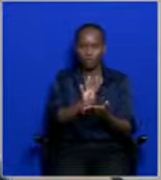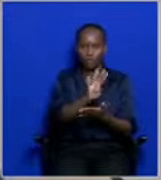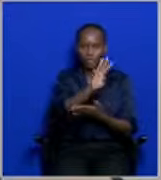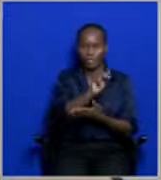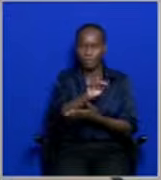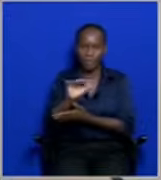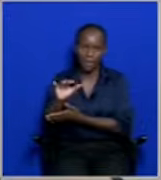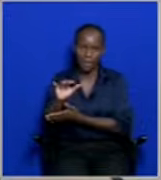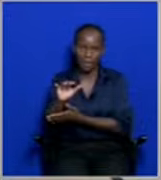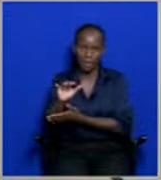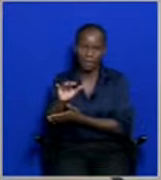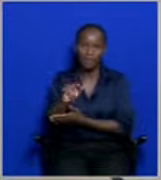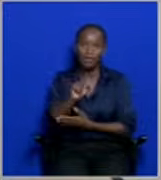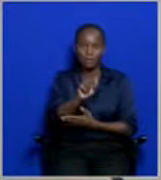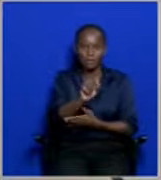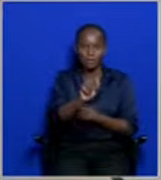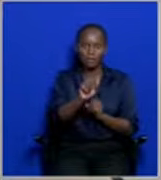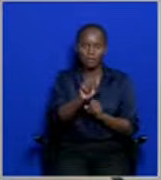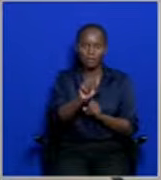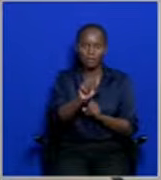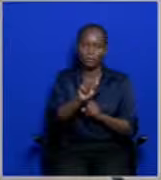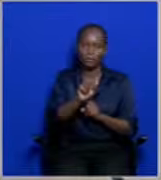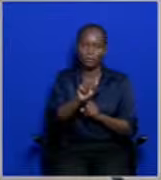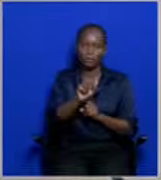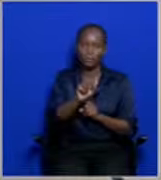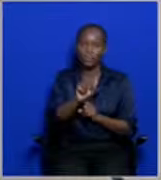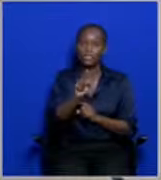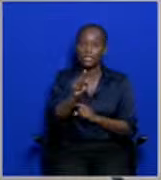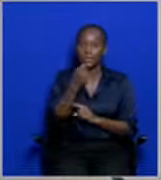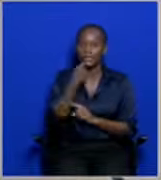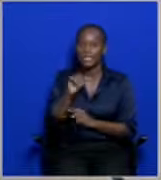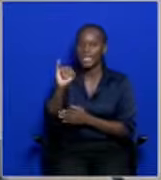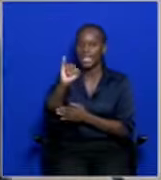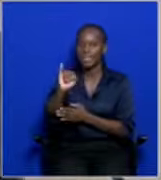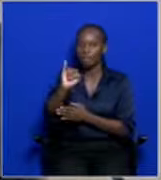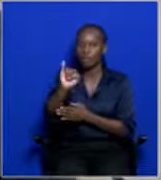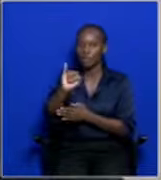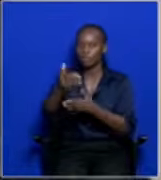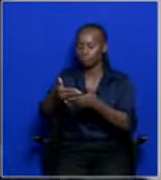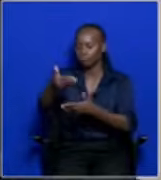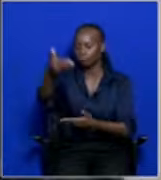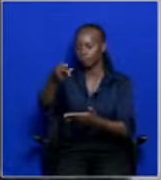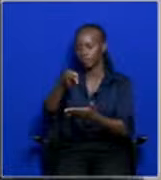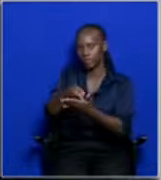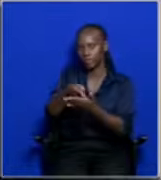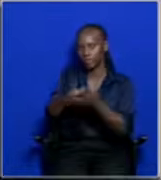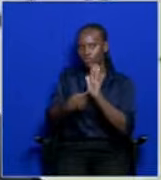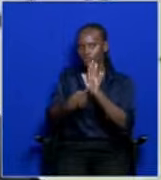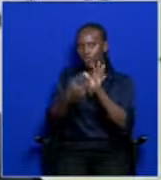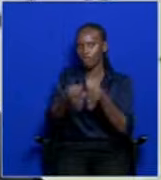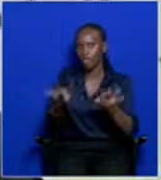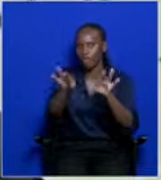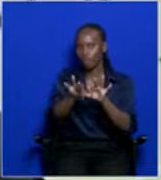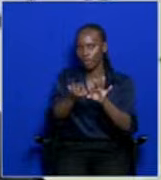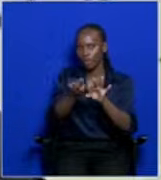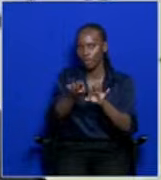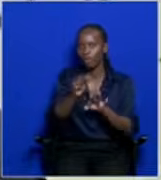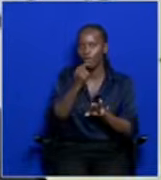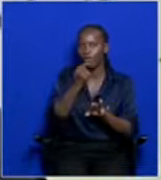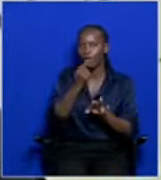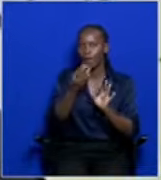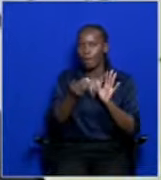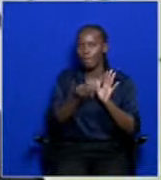enclose herewith an invoice indicating the value of same marked PP1. Do you see that? Yes.